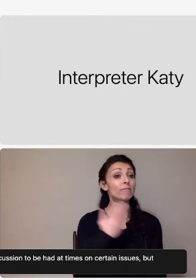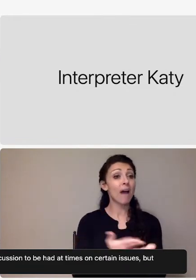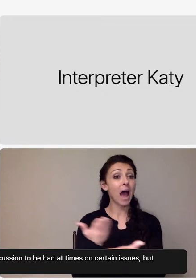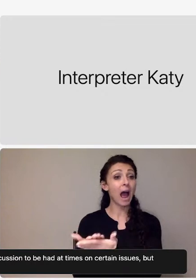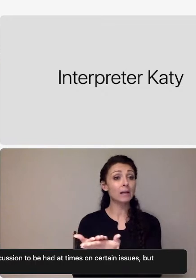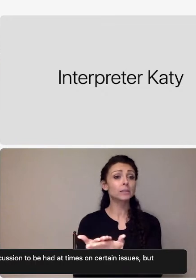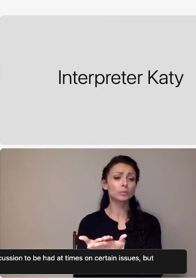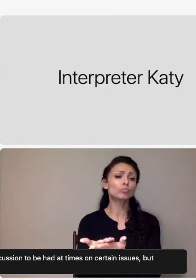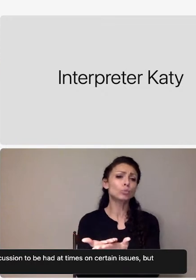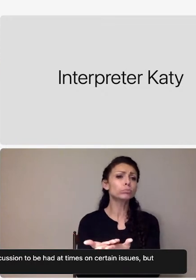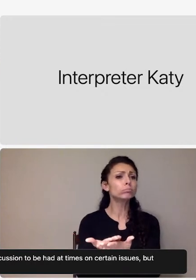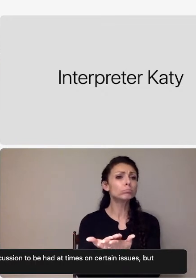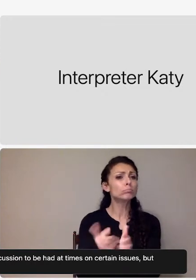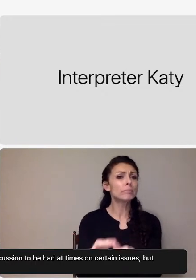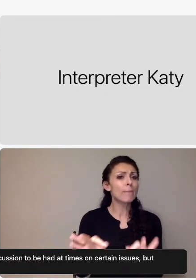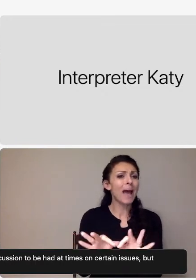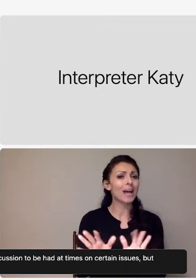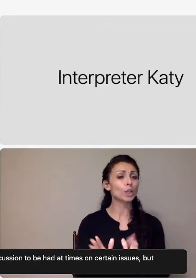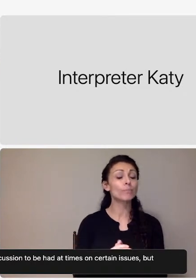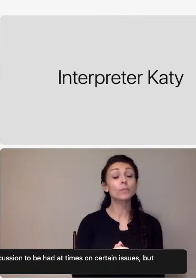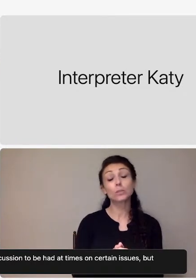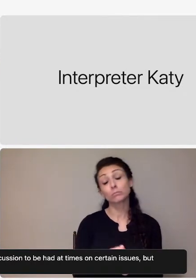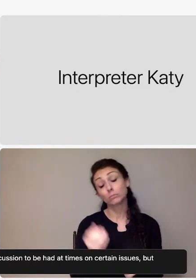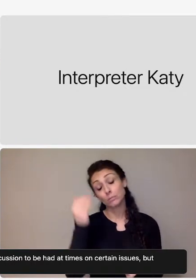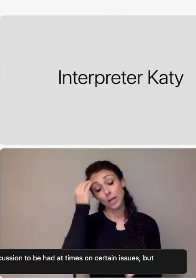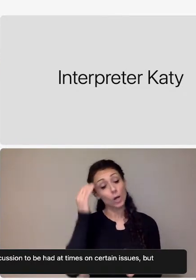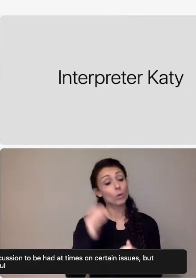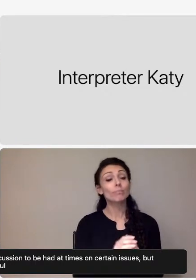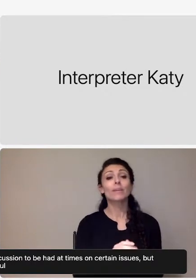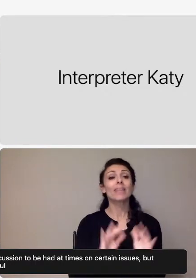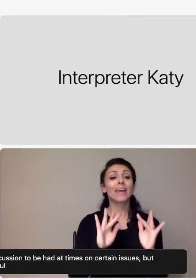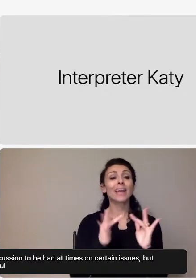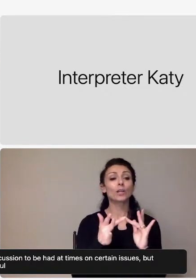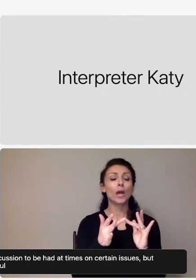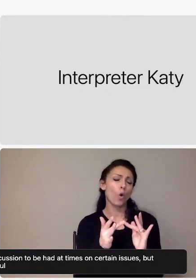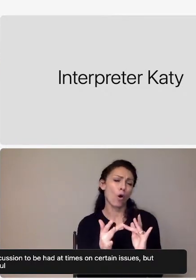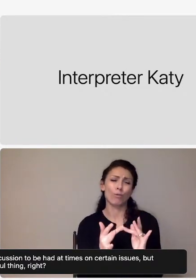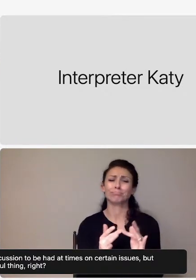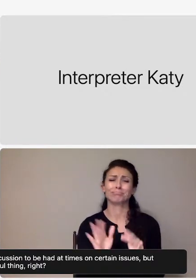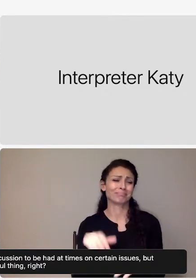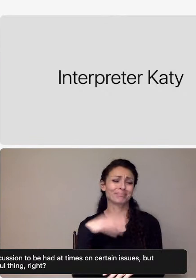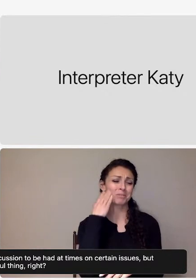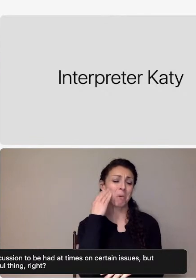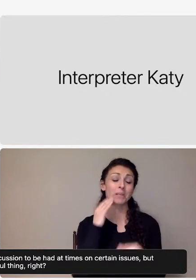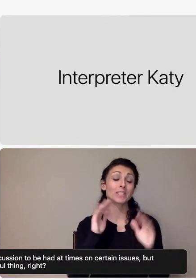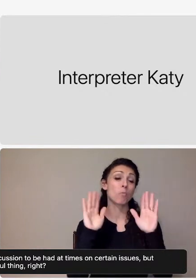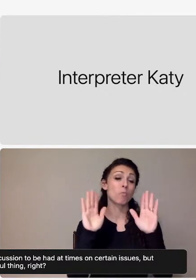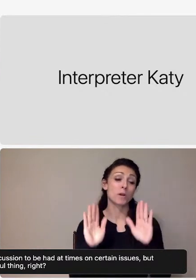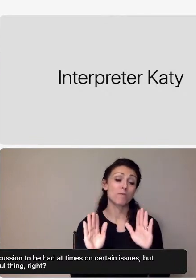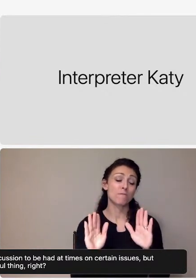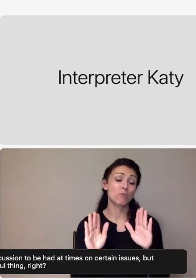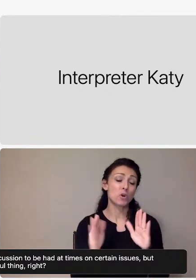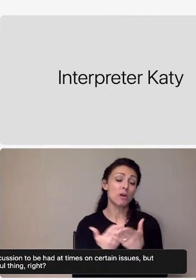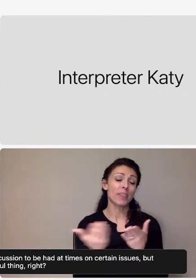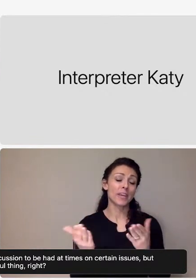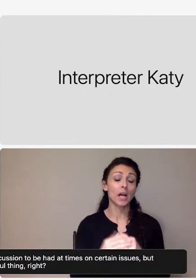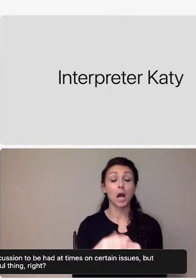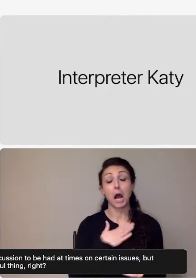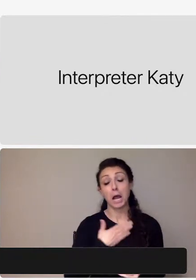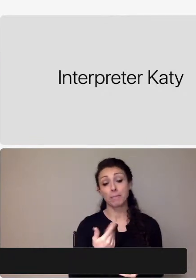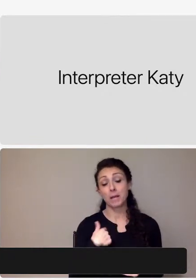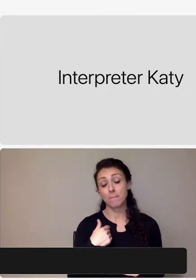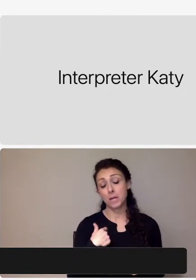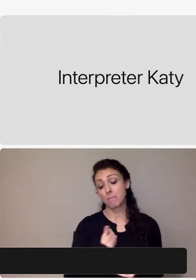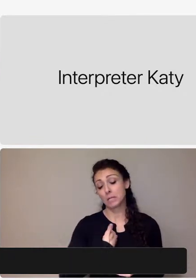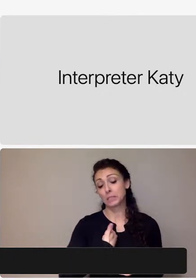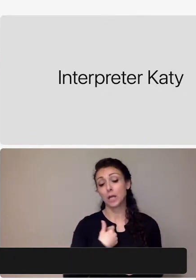having said that um you know the internet's a wonderful thing right um i admit i did a little googling uh right now